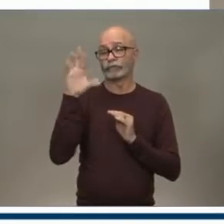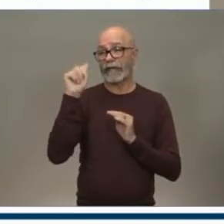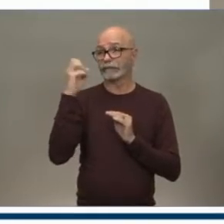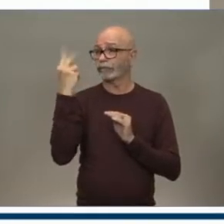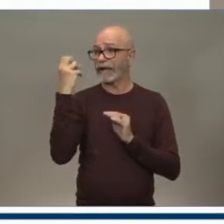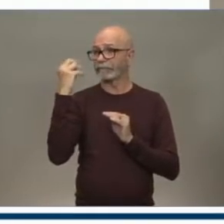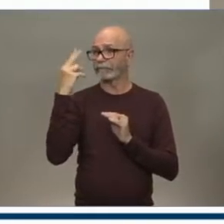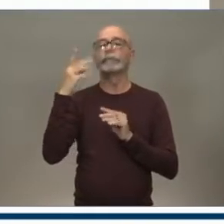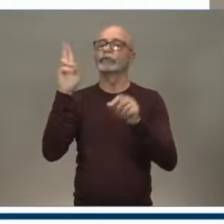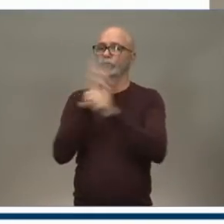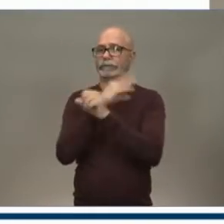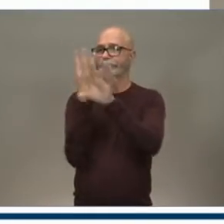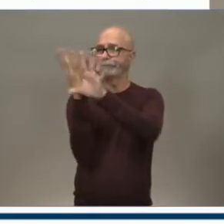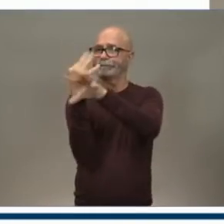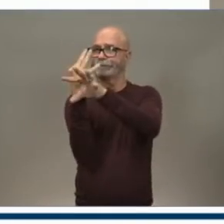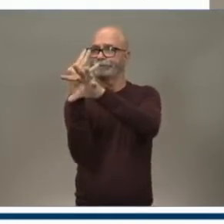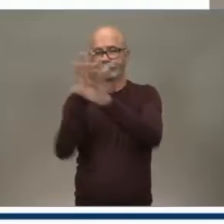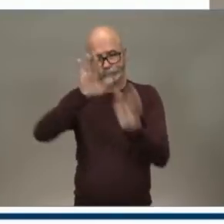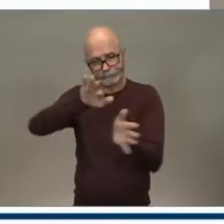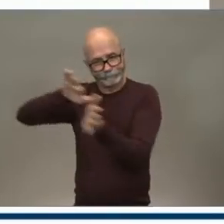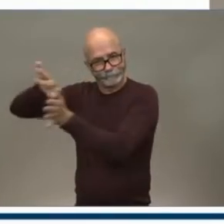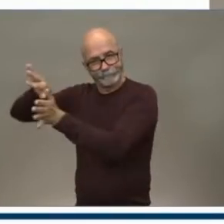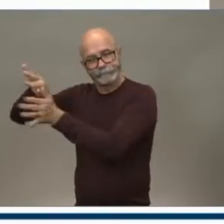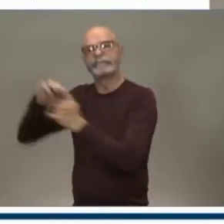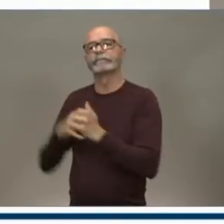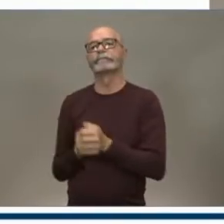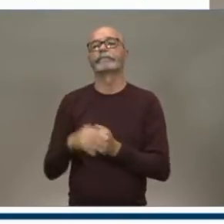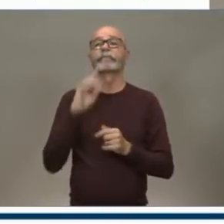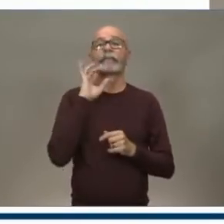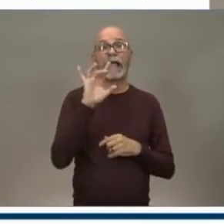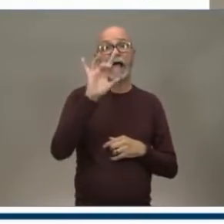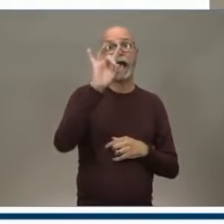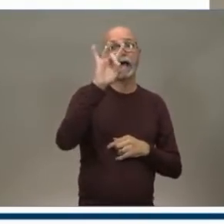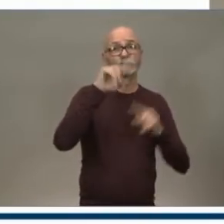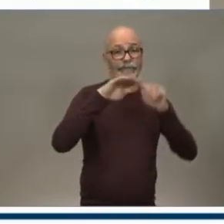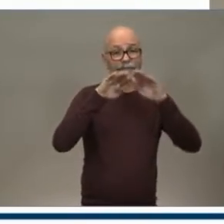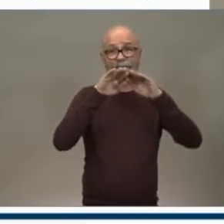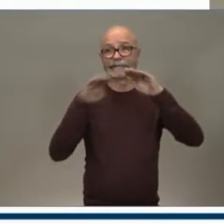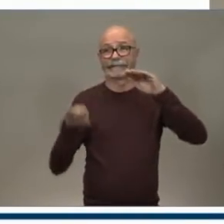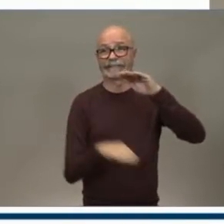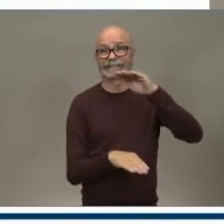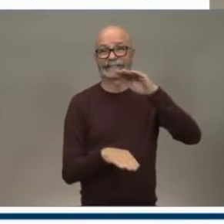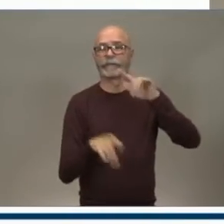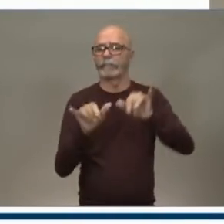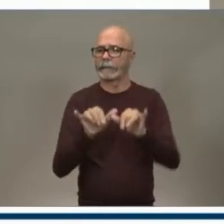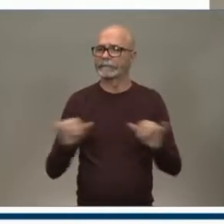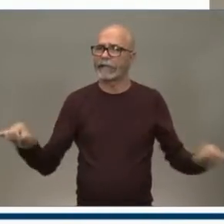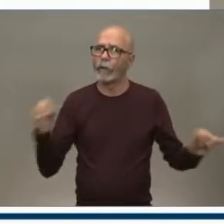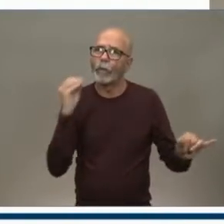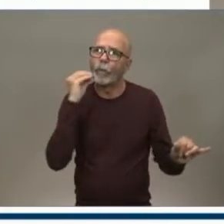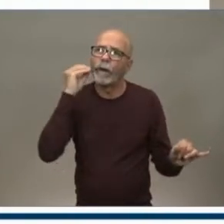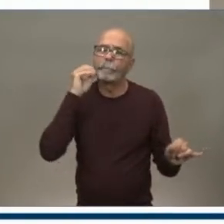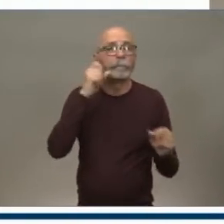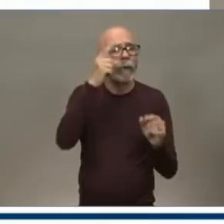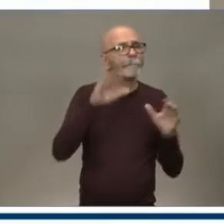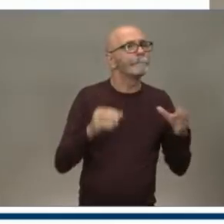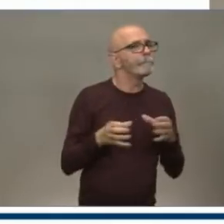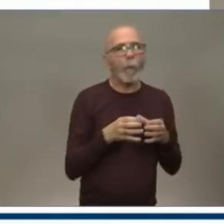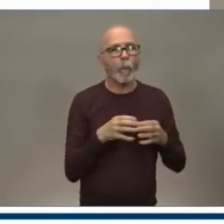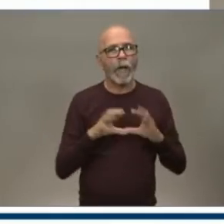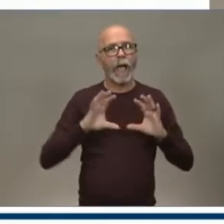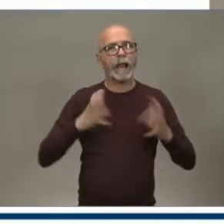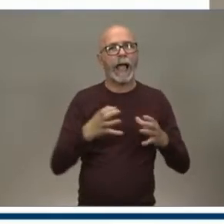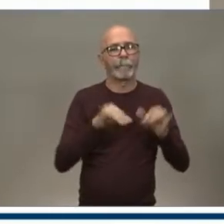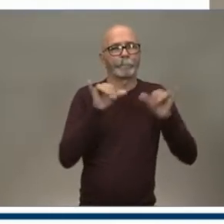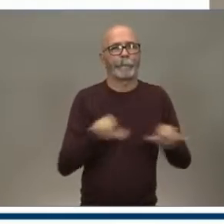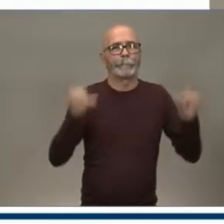and those grades below would stay in school but dispersed out in smaller groups in the existing